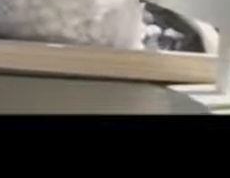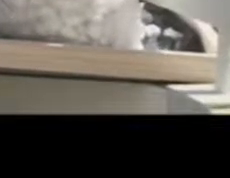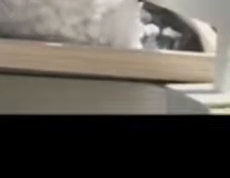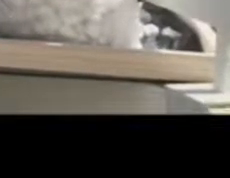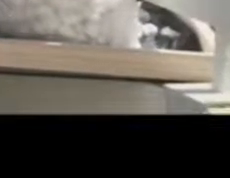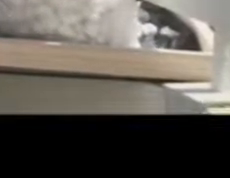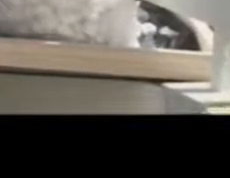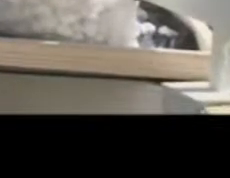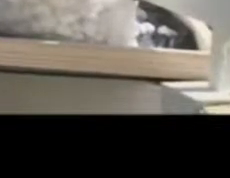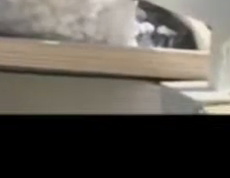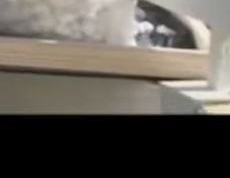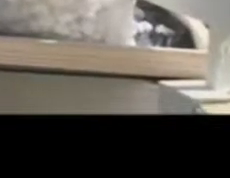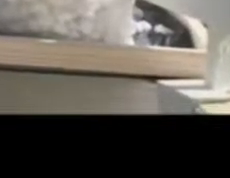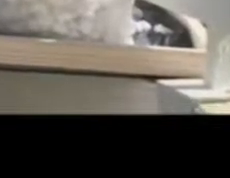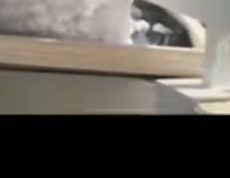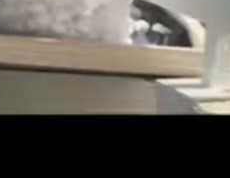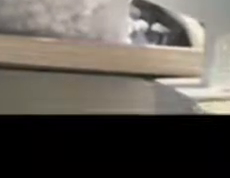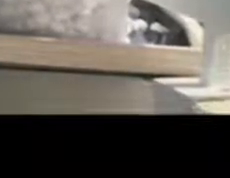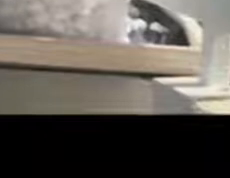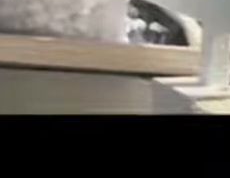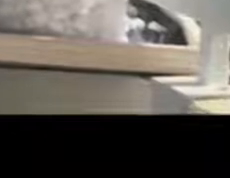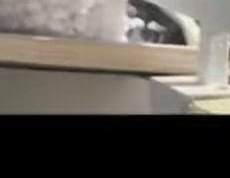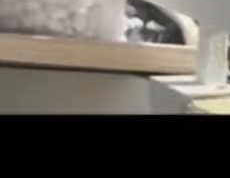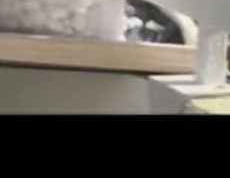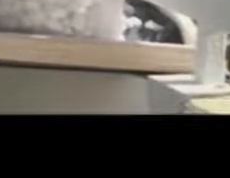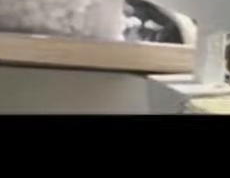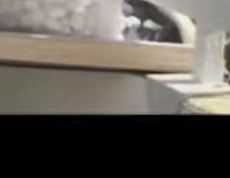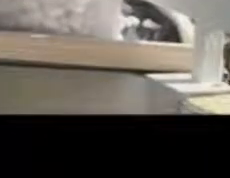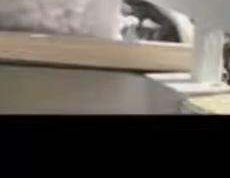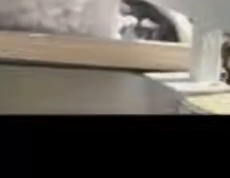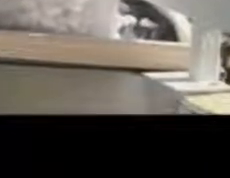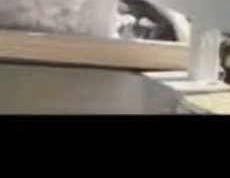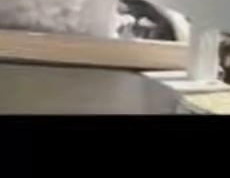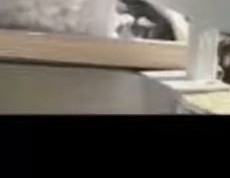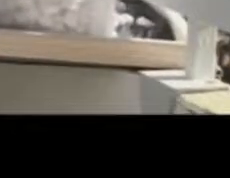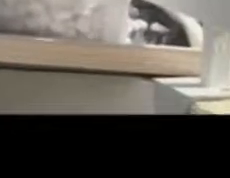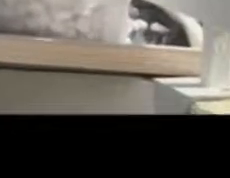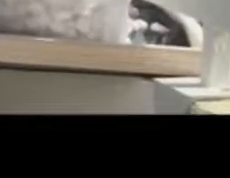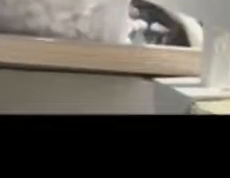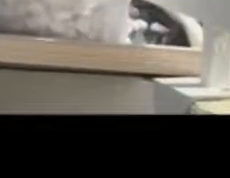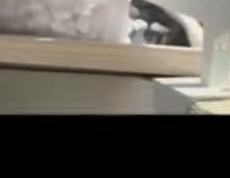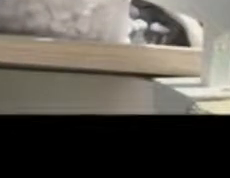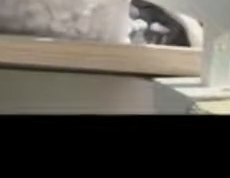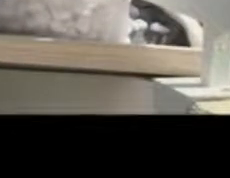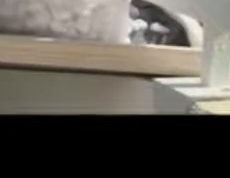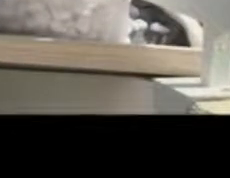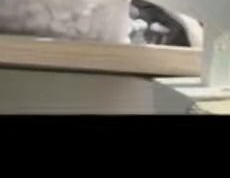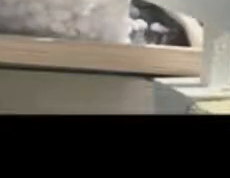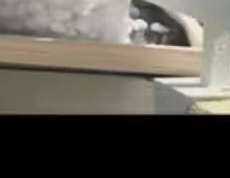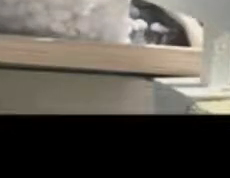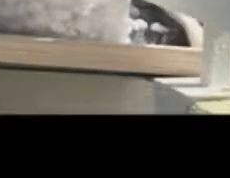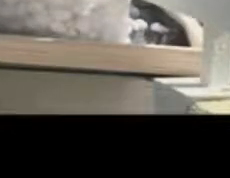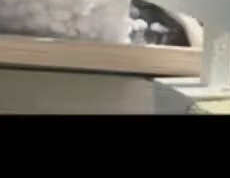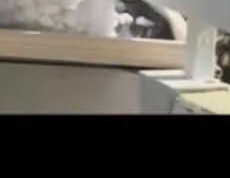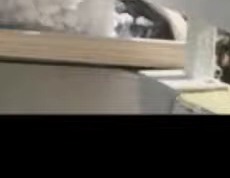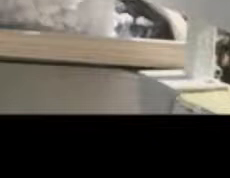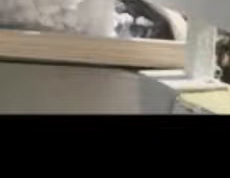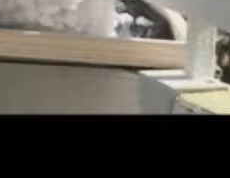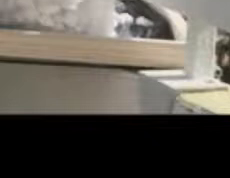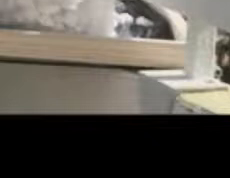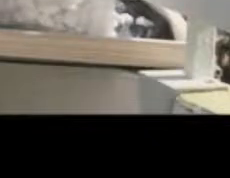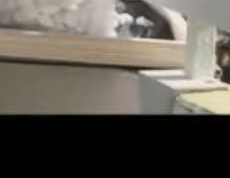your plants. This is one of the cutest things that you can do to just create something beautiful. What I have done is I got some pine wood, and you